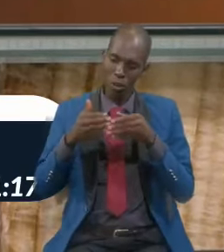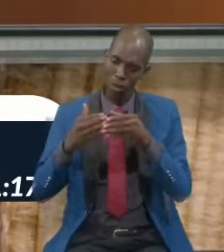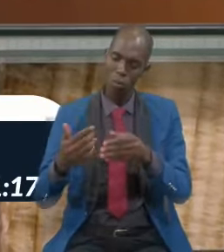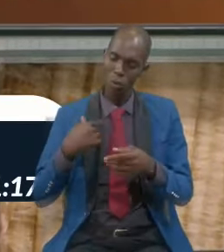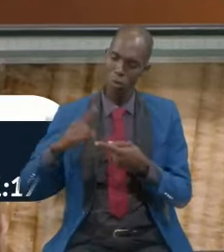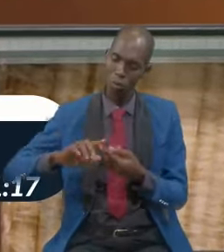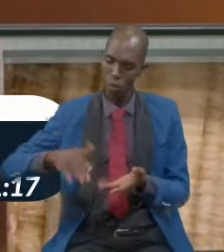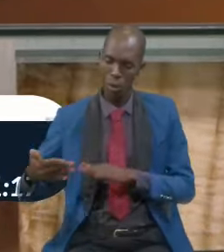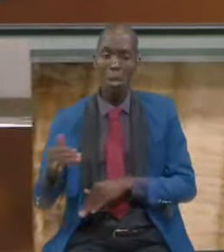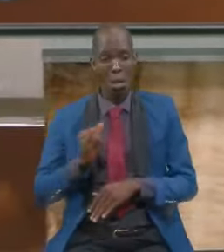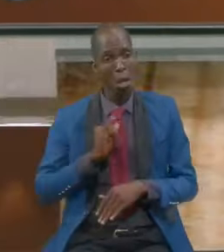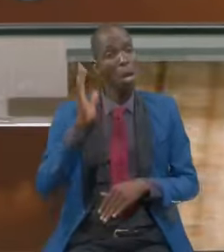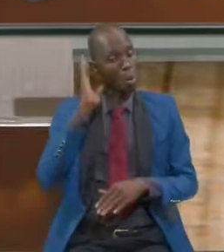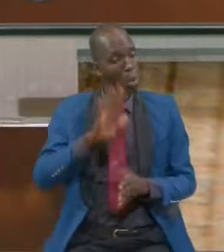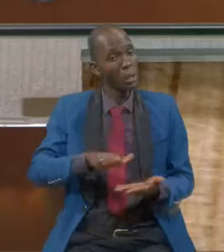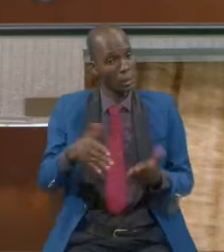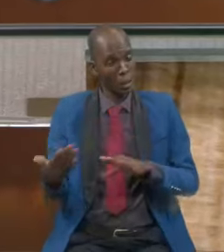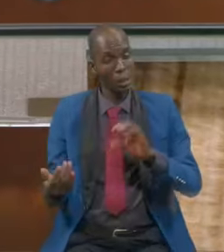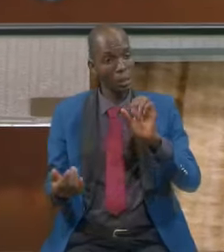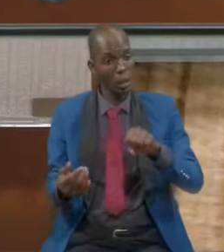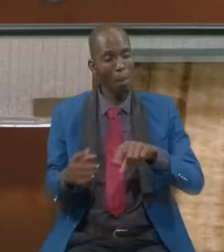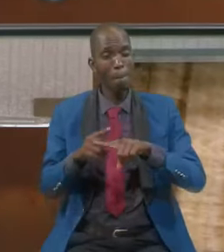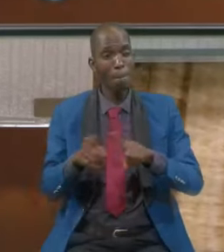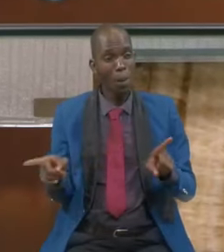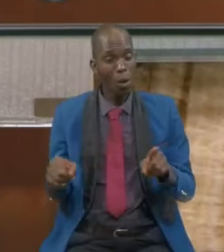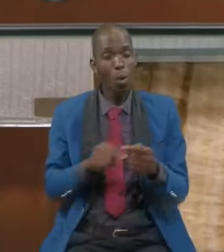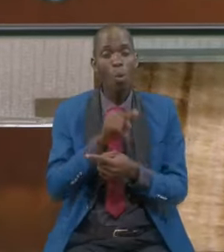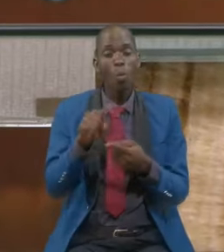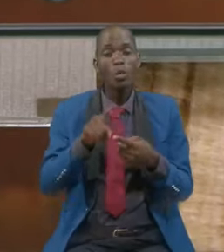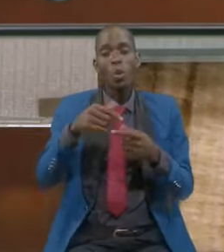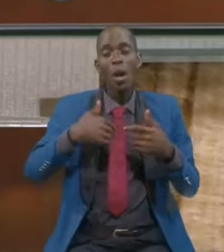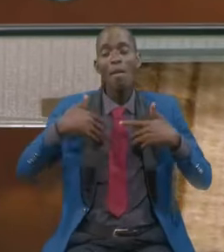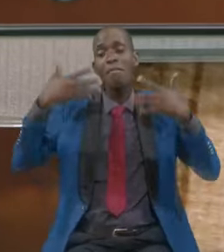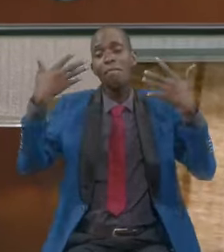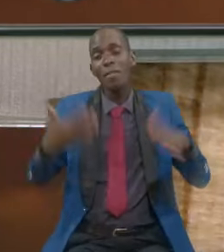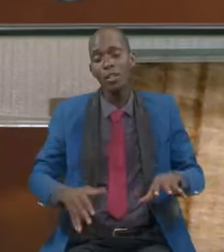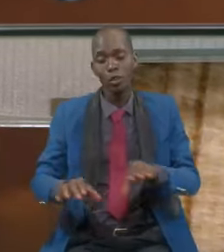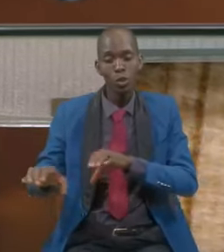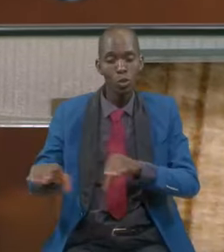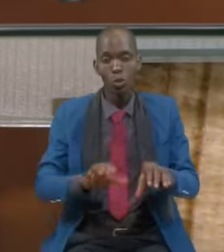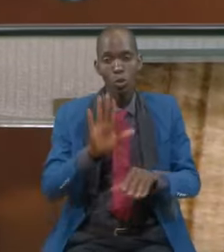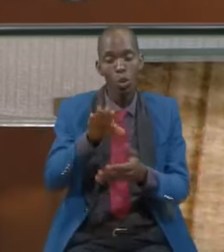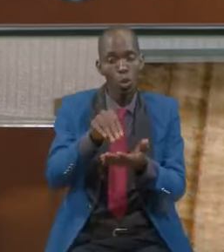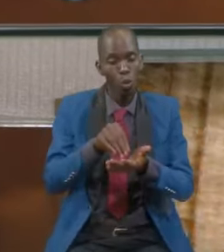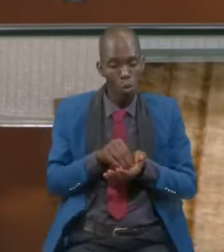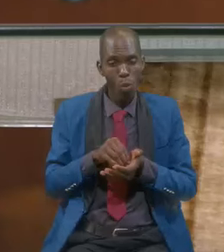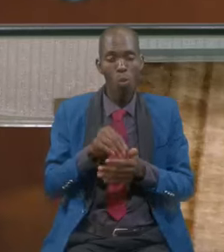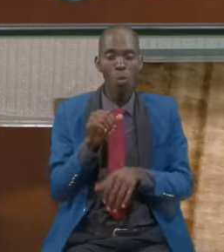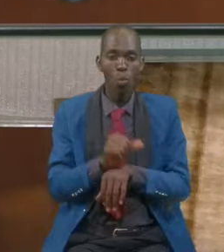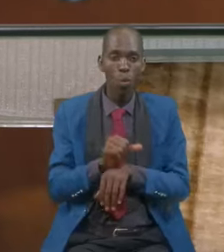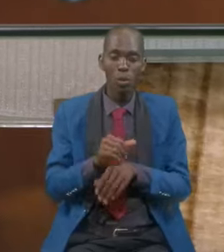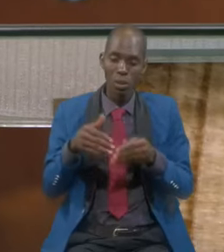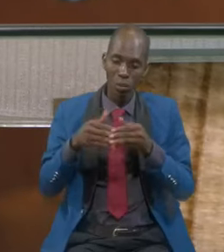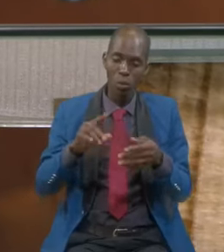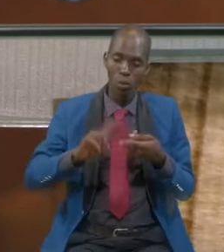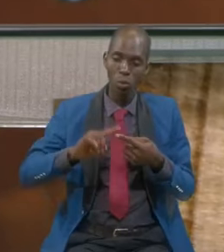die. But when you've done that, when you've done your wars and you lifted up the Son of Man, then